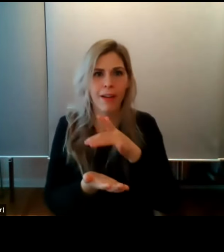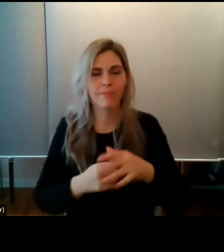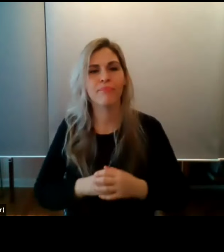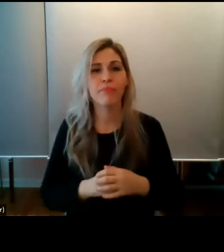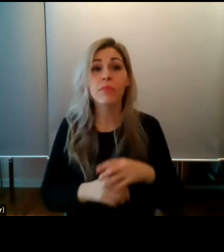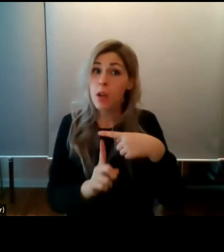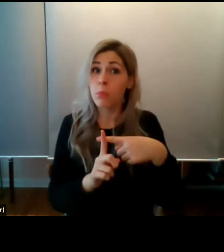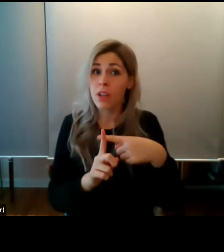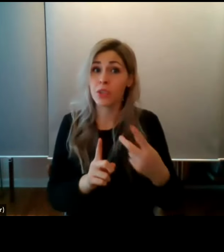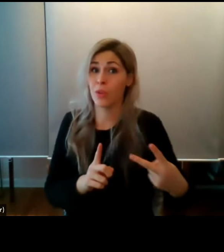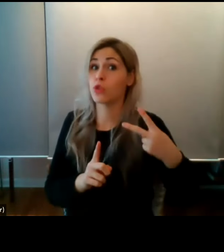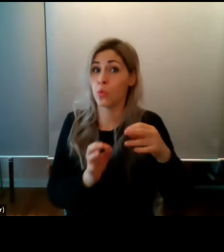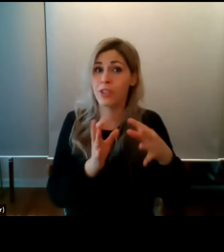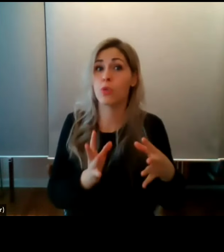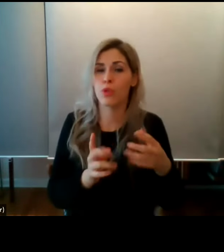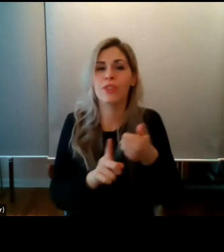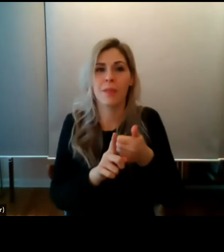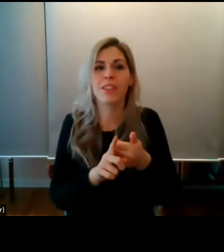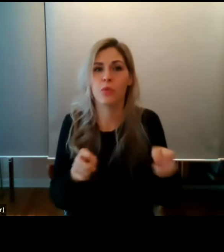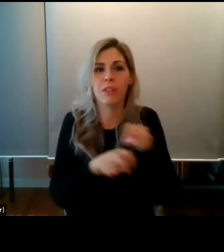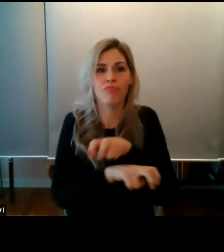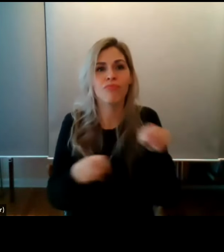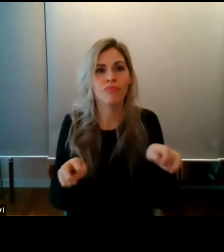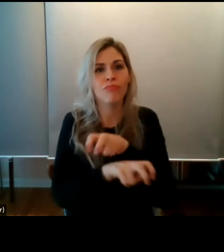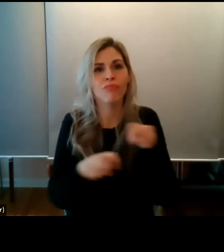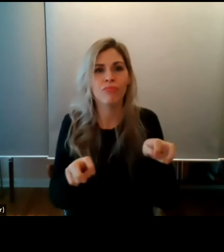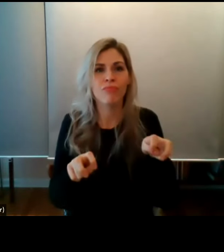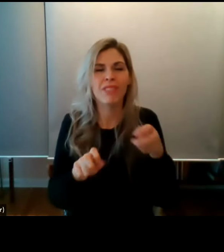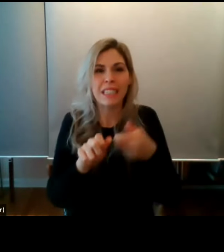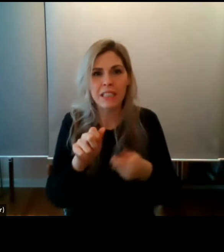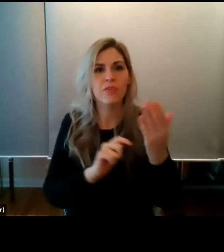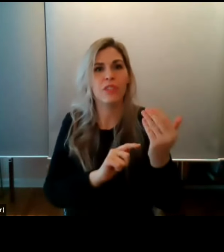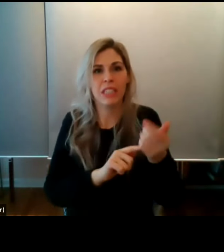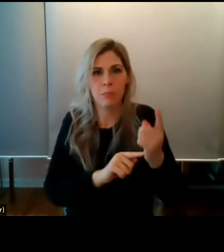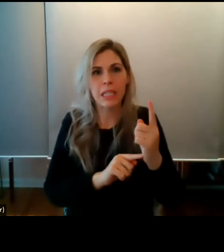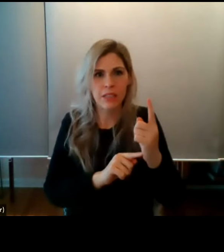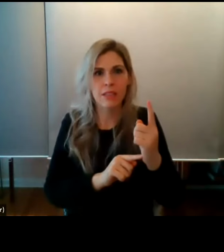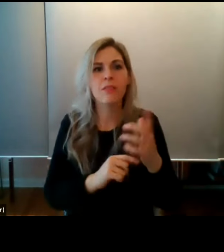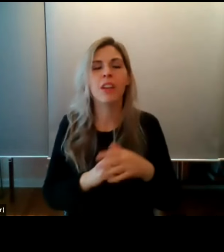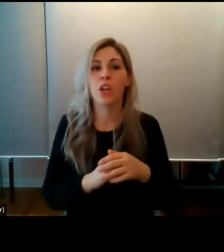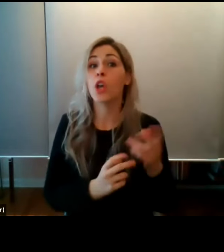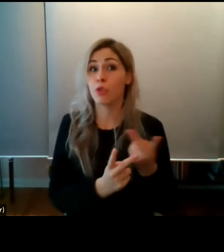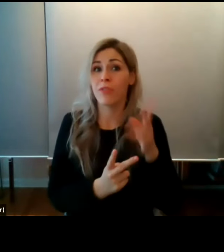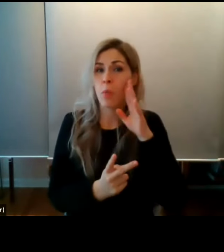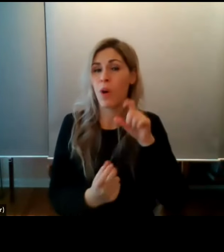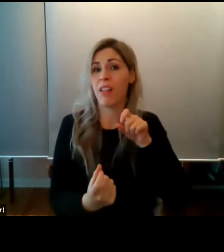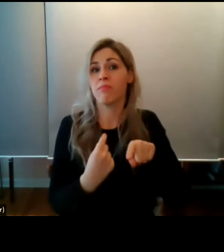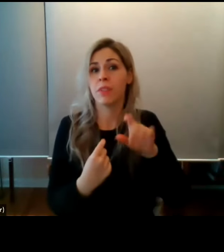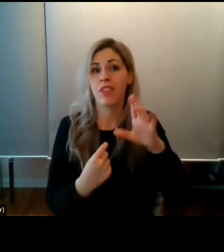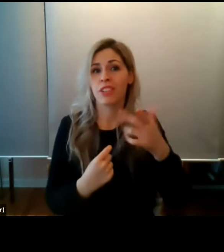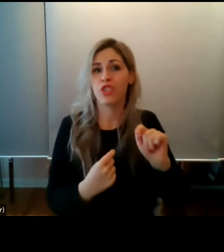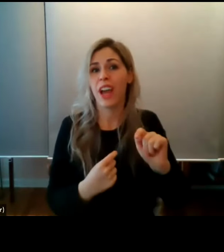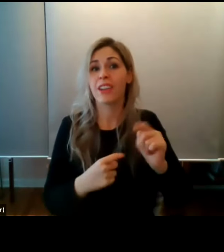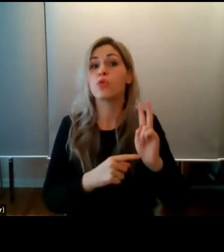language interpreters, they will be switching on and off every 15 minutes. They will provide a warning a couple minutes before